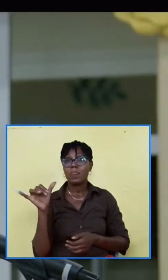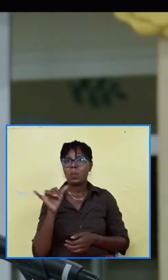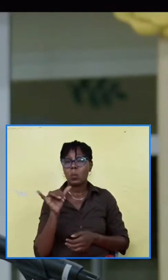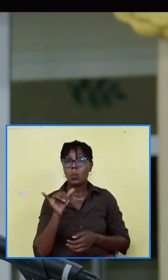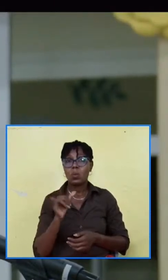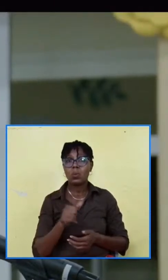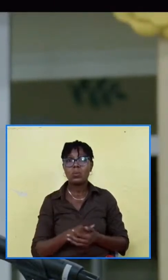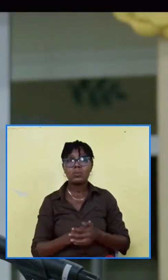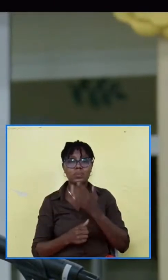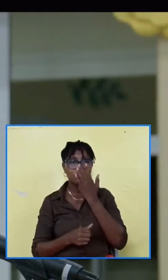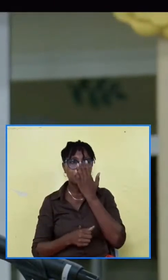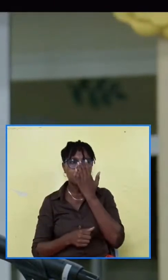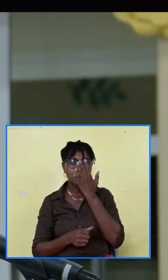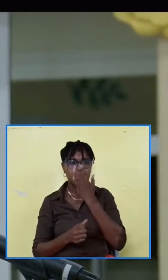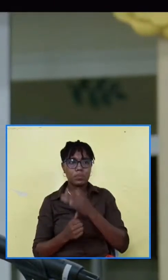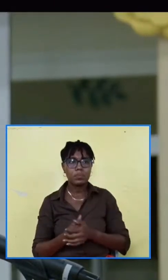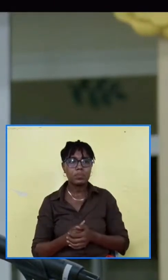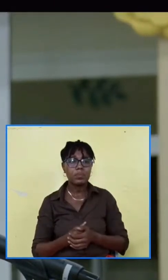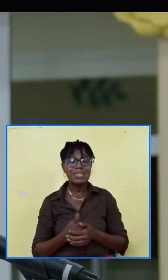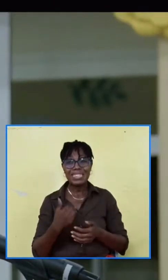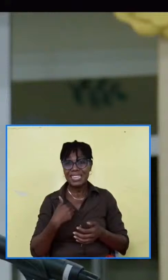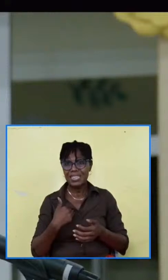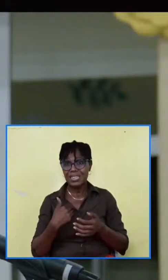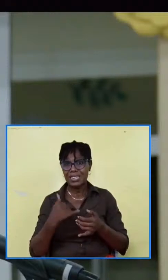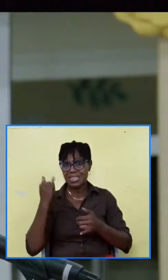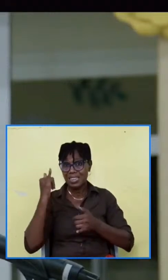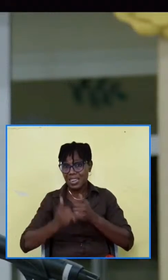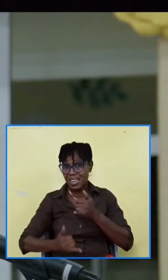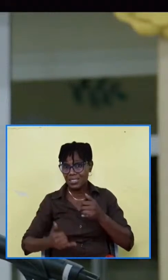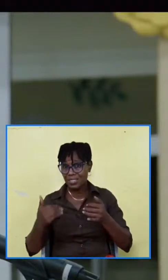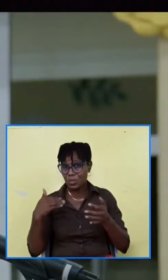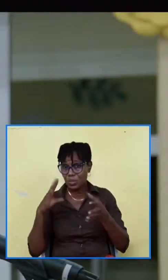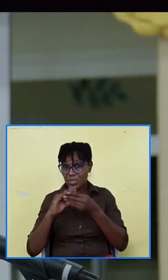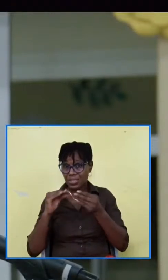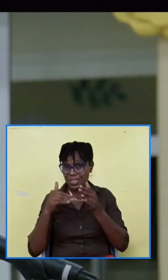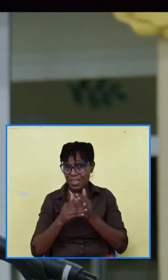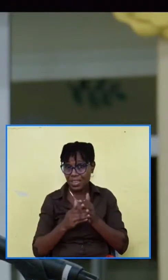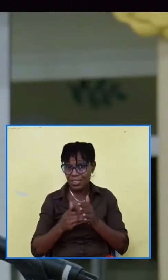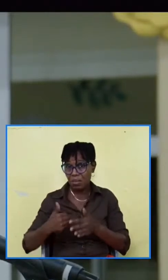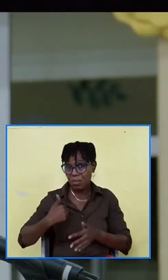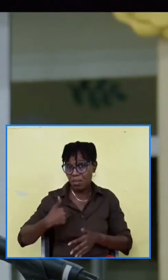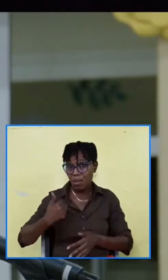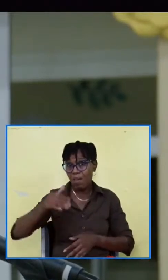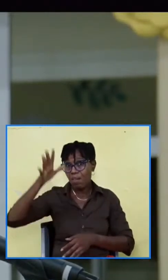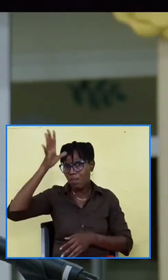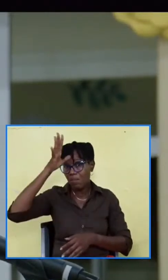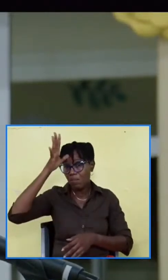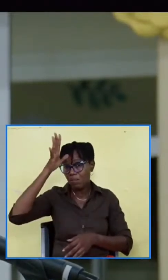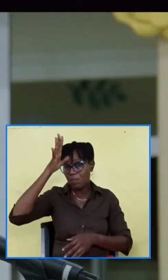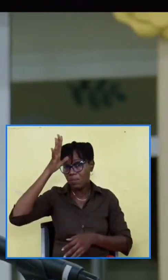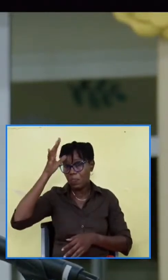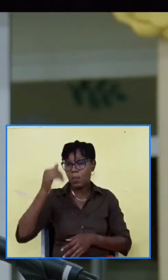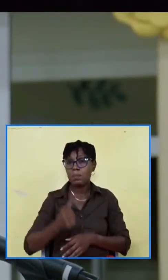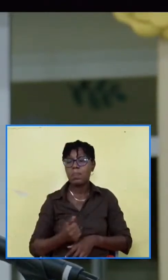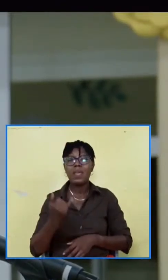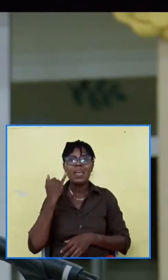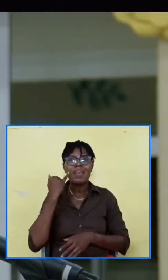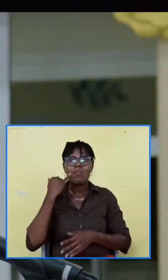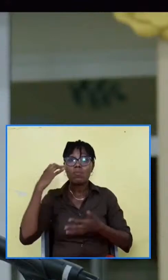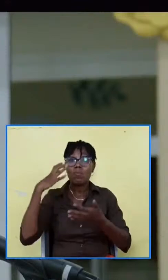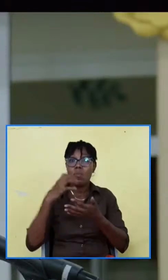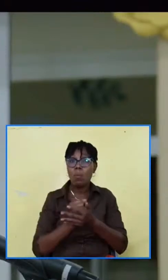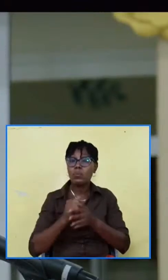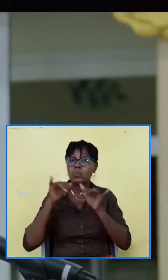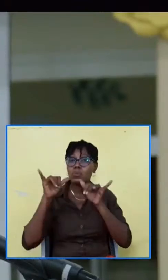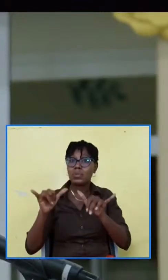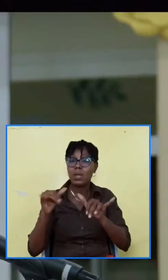gonna... Could you just repeat the last one, as a young father? As a young father, if you have the chance to stay home for